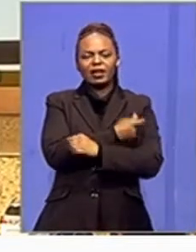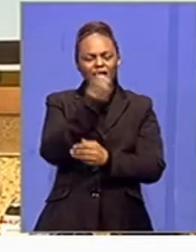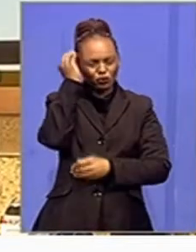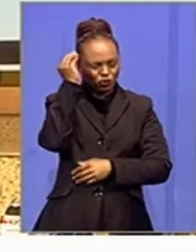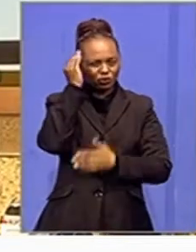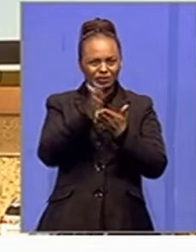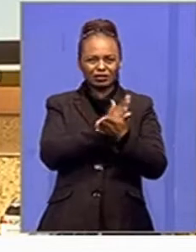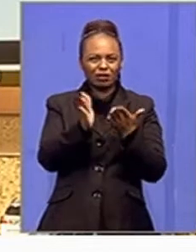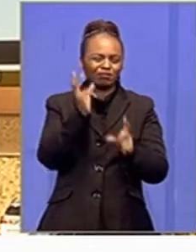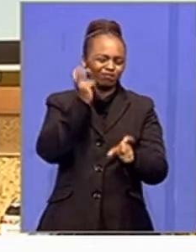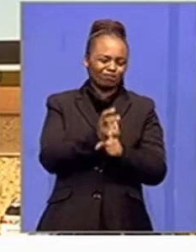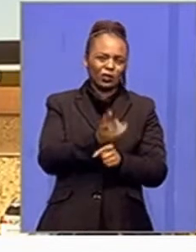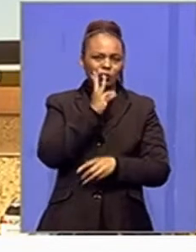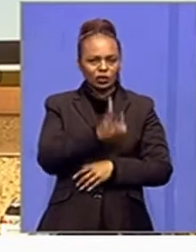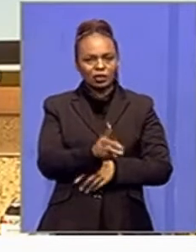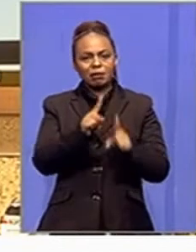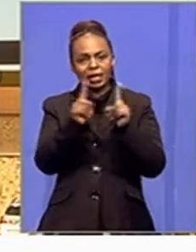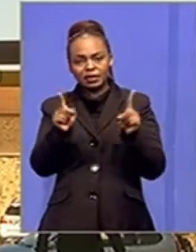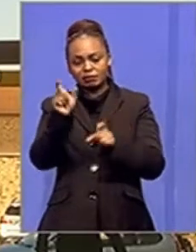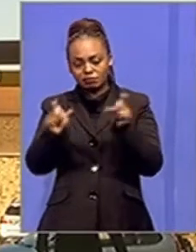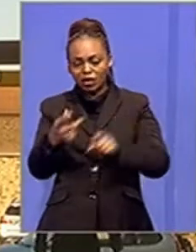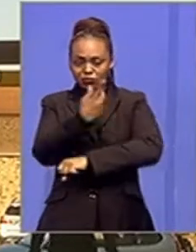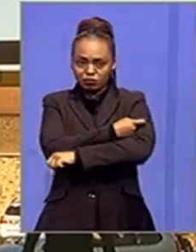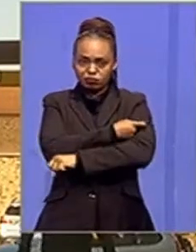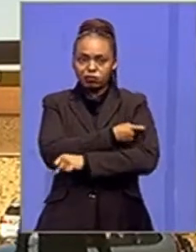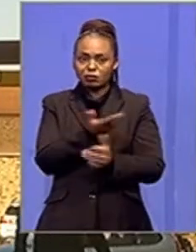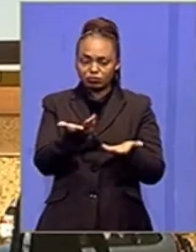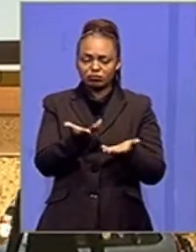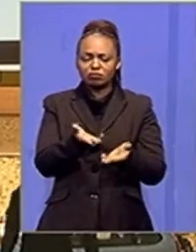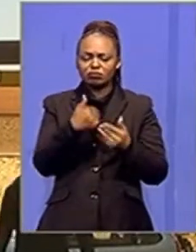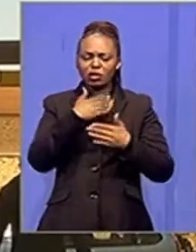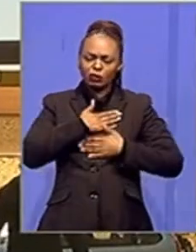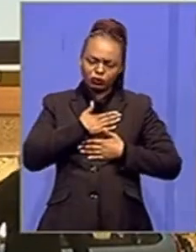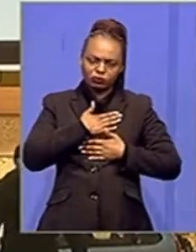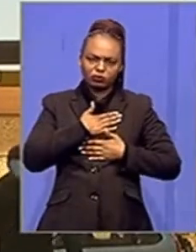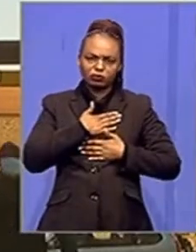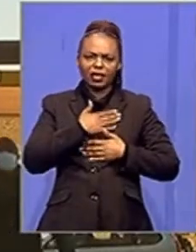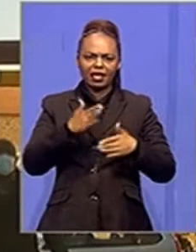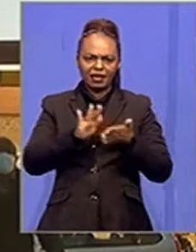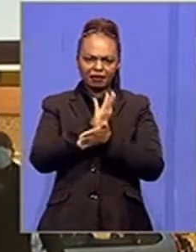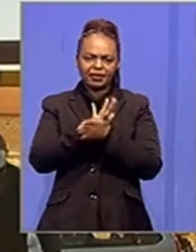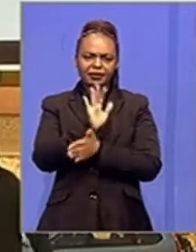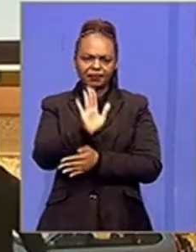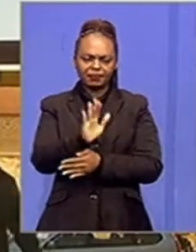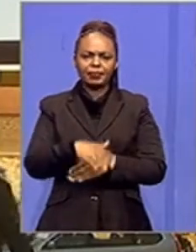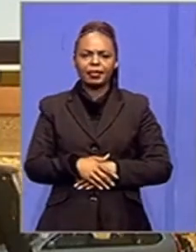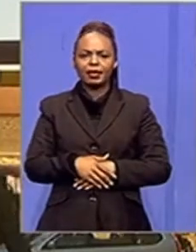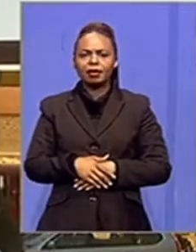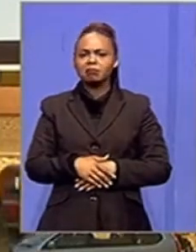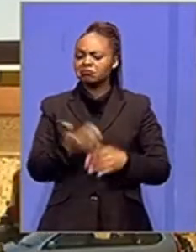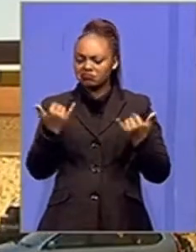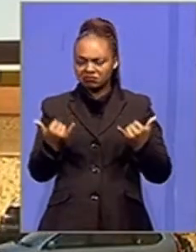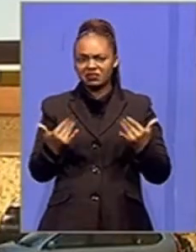ra se kgotsofalela sa bao ba vaccinatileng. Jaanong re ka re simolola go